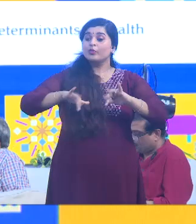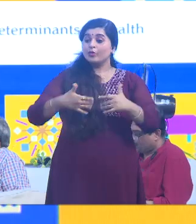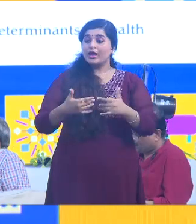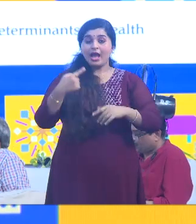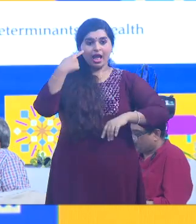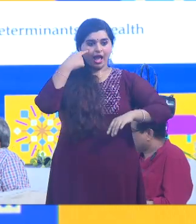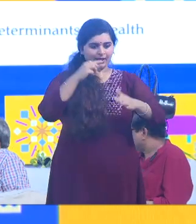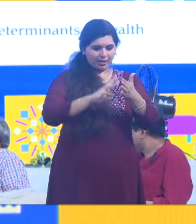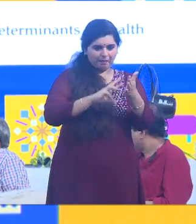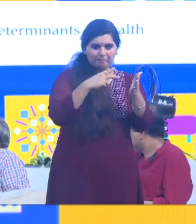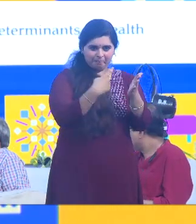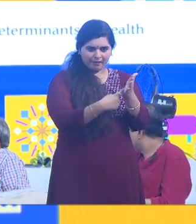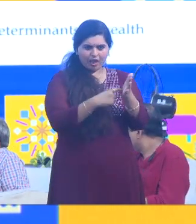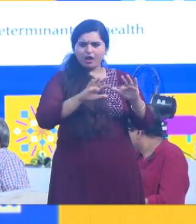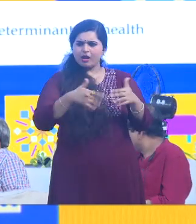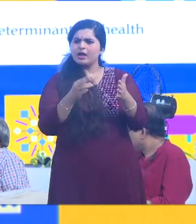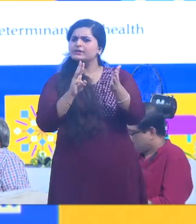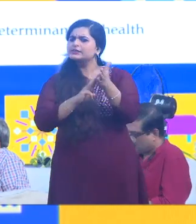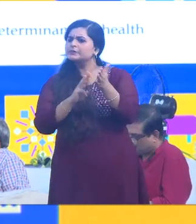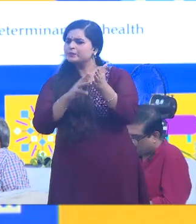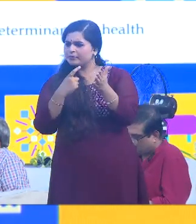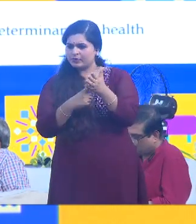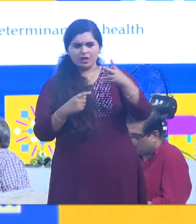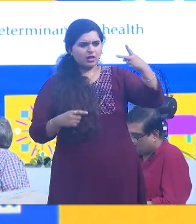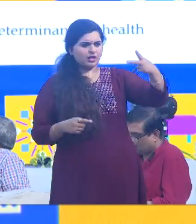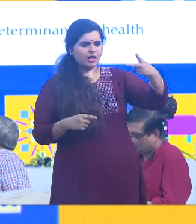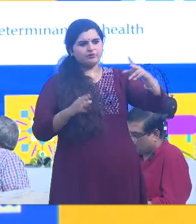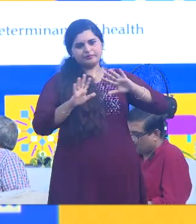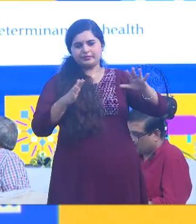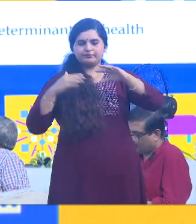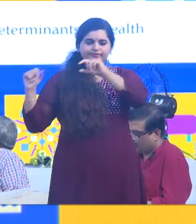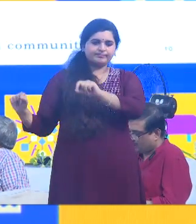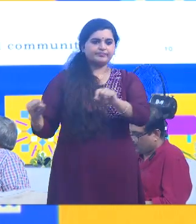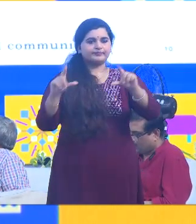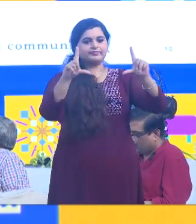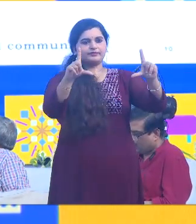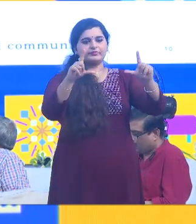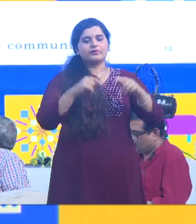MMR, that's a program, and the decentralized planning process along with it. Next slide.